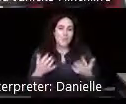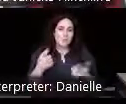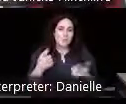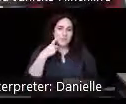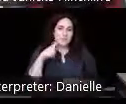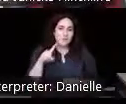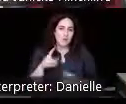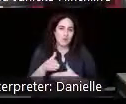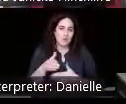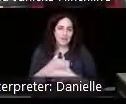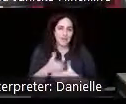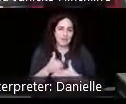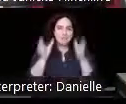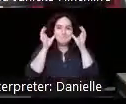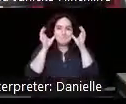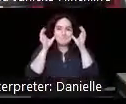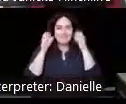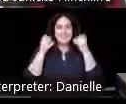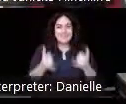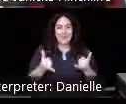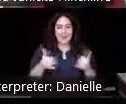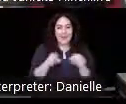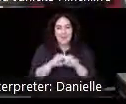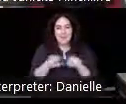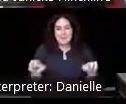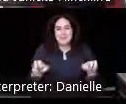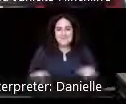our conversation here now as a panel.